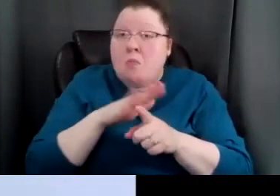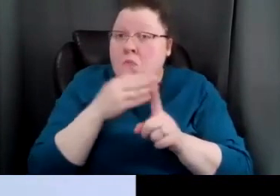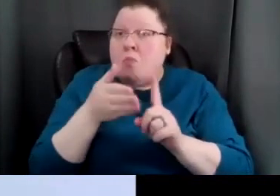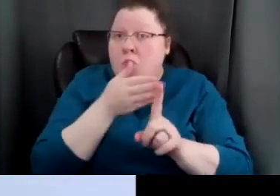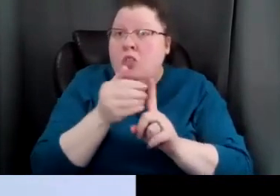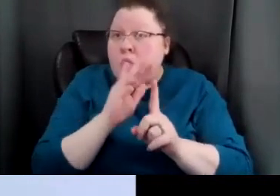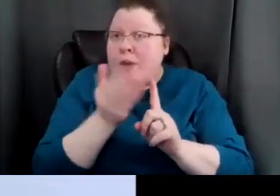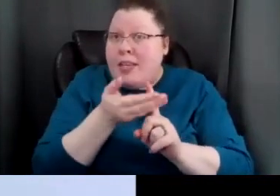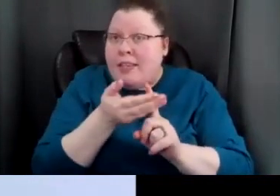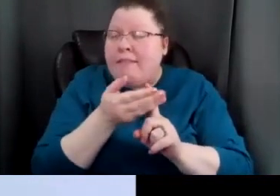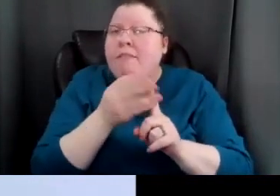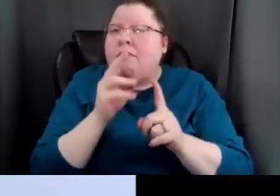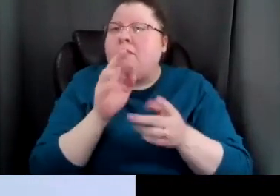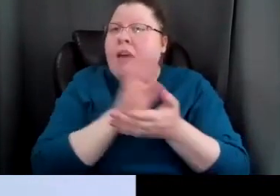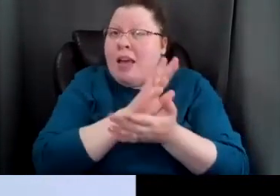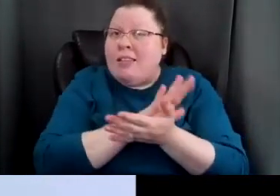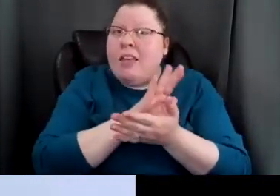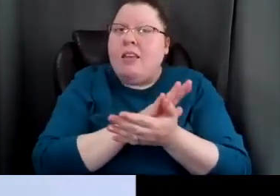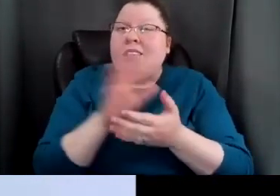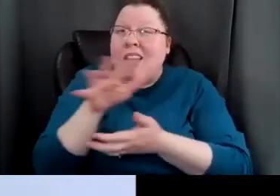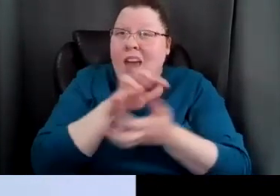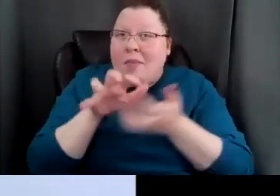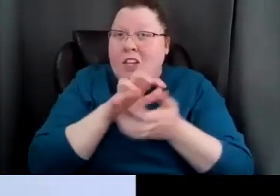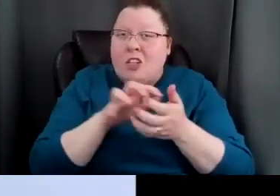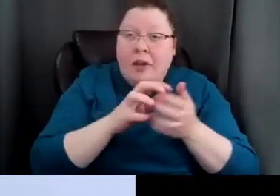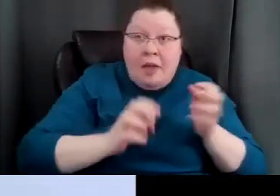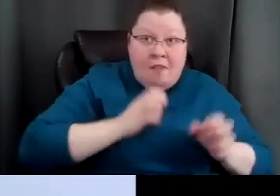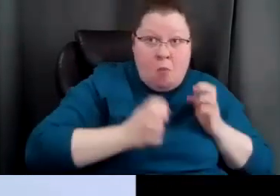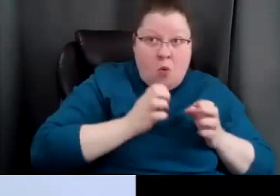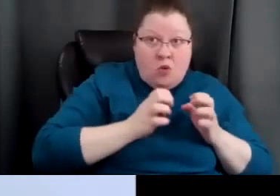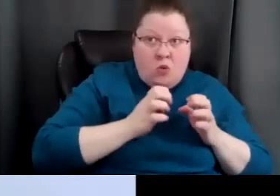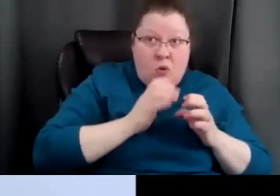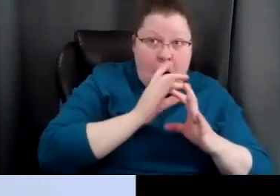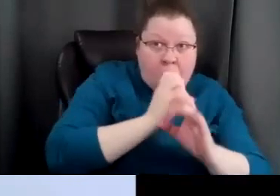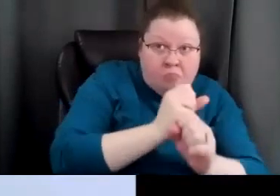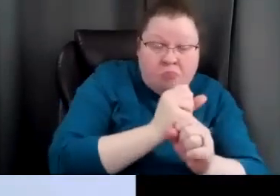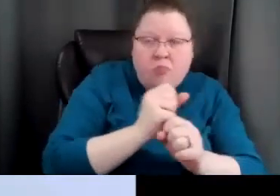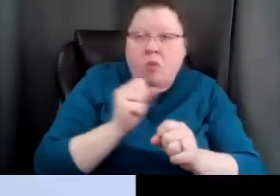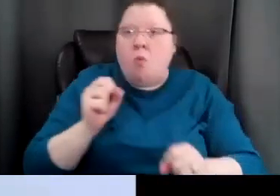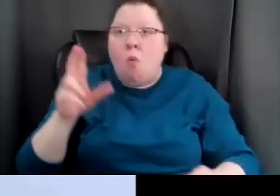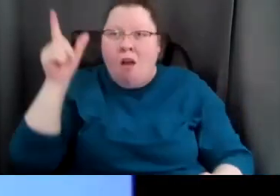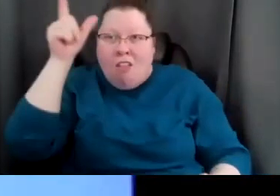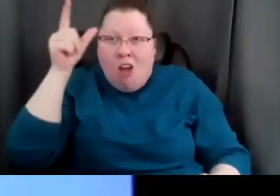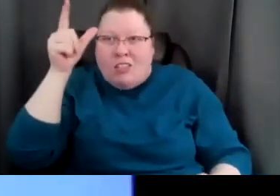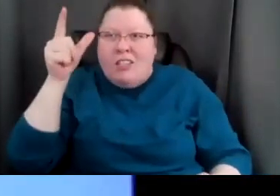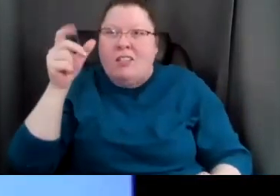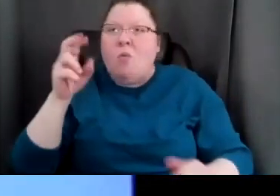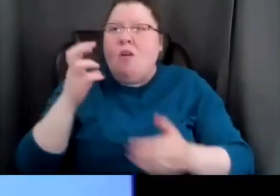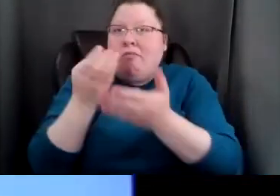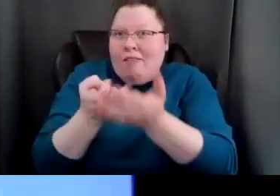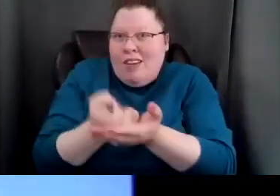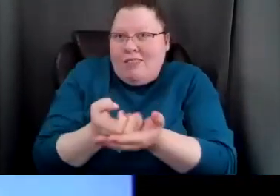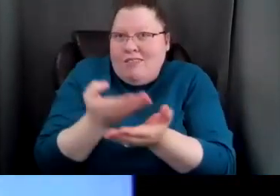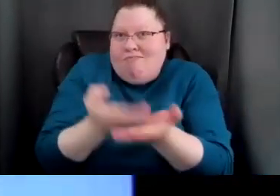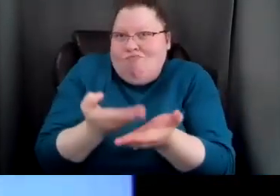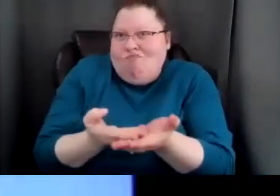persuasive essays will use a combination of emotional appeal and logic or evidence. And